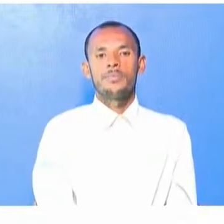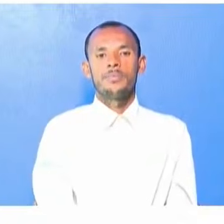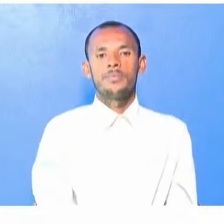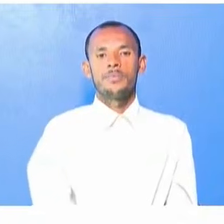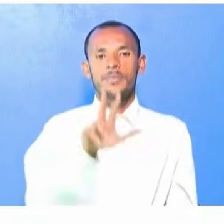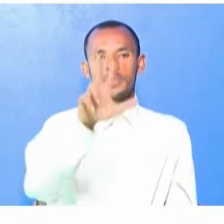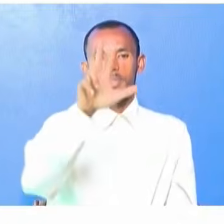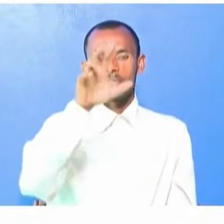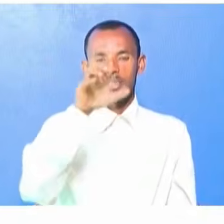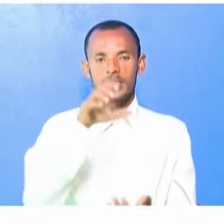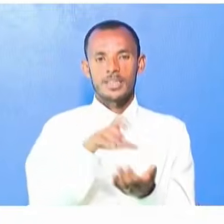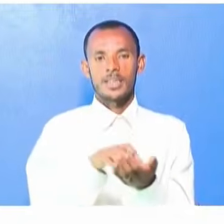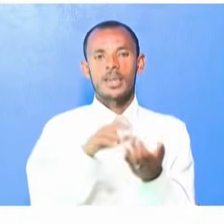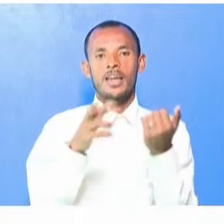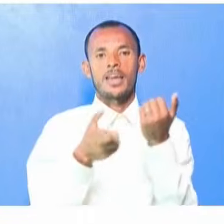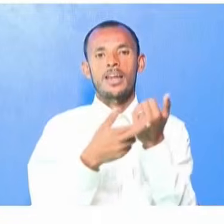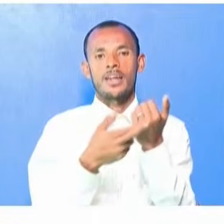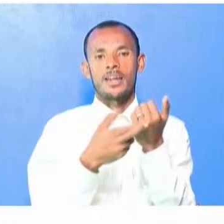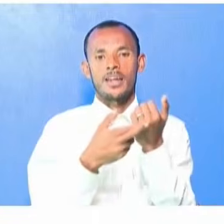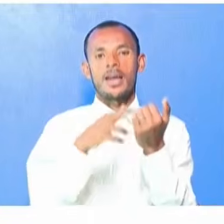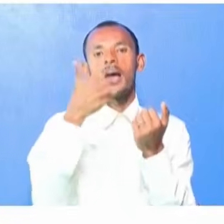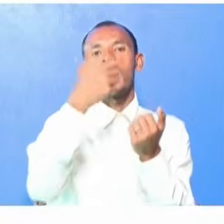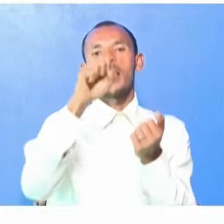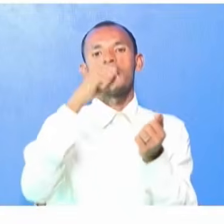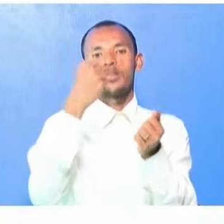cities recorded as follows.